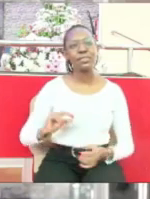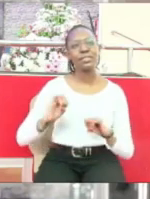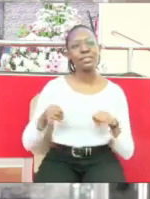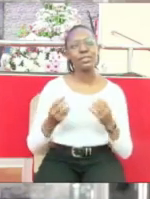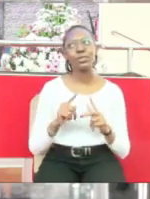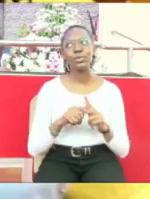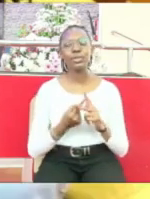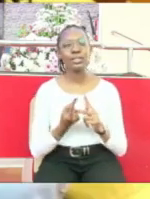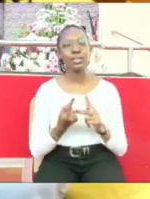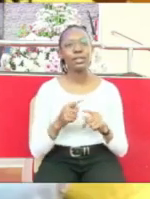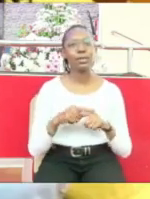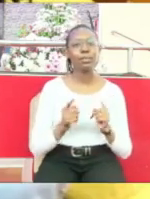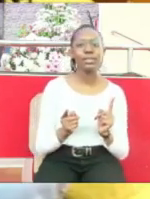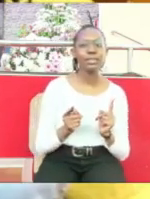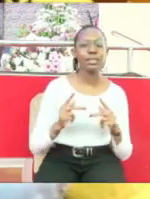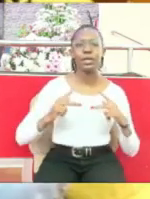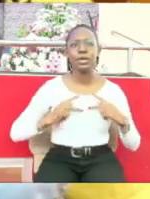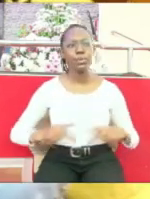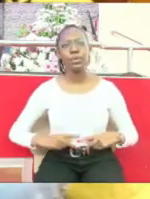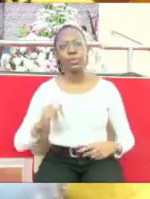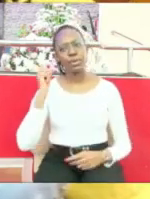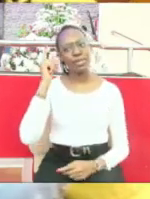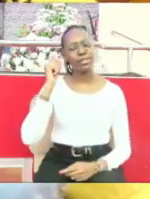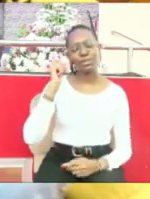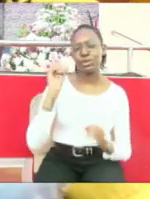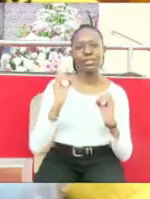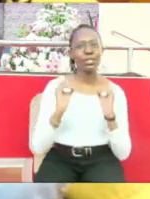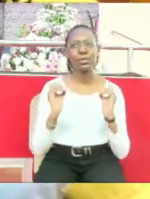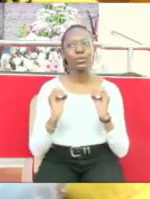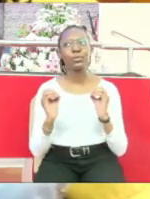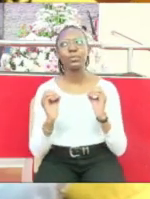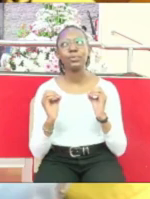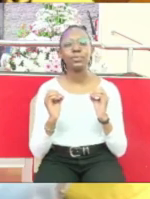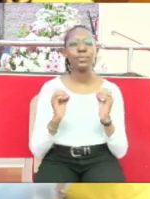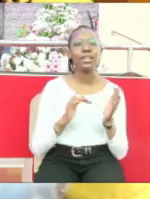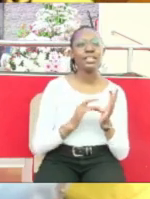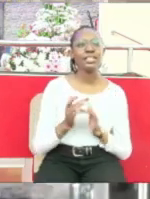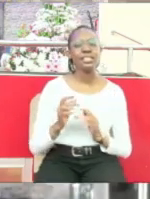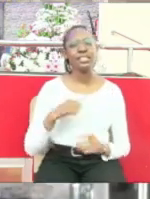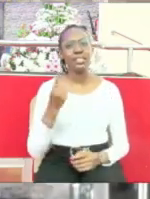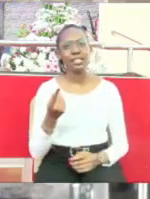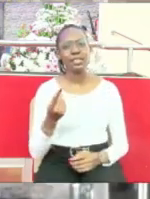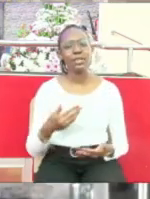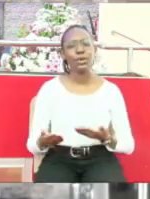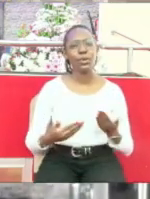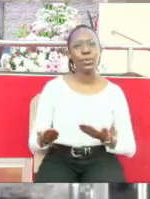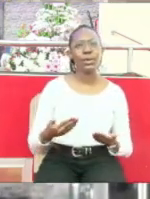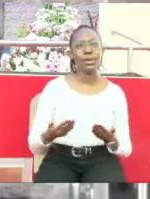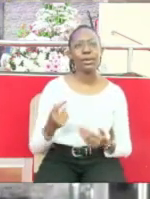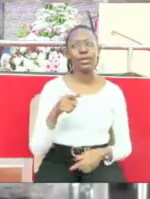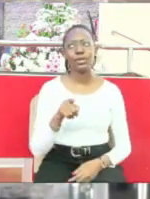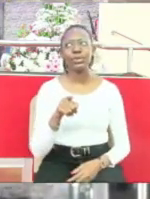never got what he was saying. Lakini hawakuelewa alichokuwa anasema. He was telling them. Alikuwa anawaambia, where are you? Mko wapi? Are